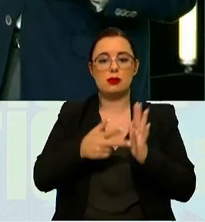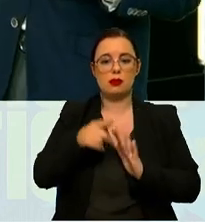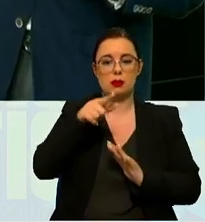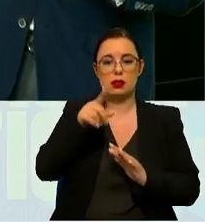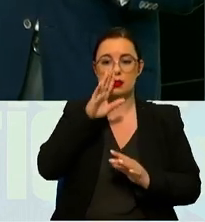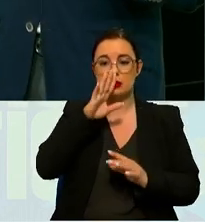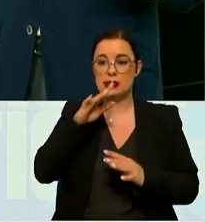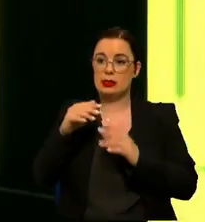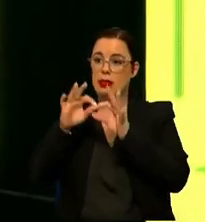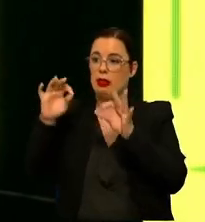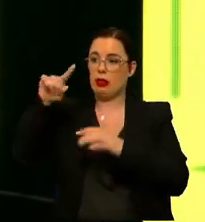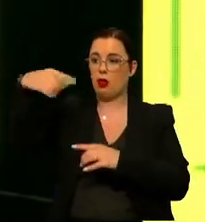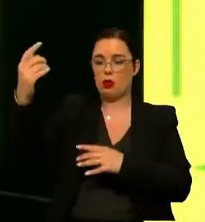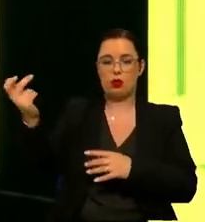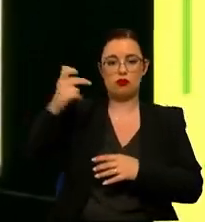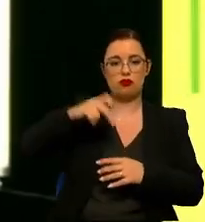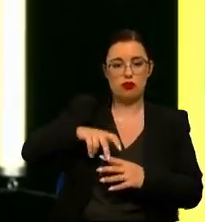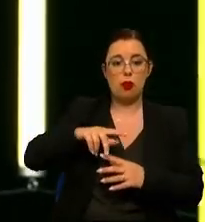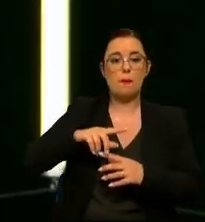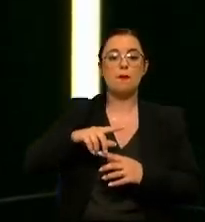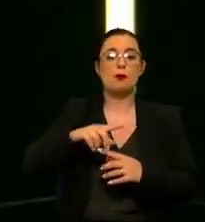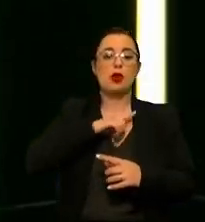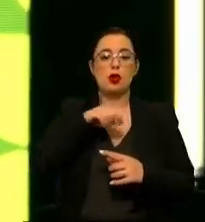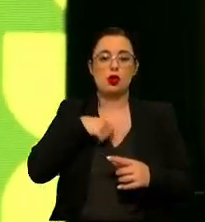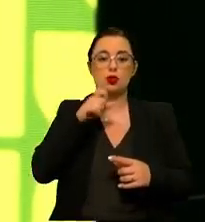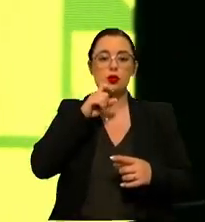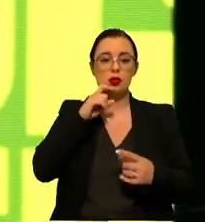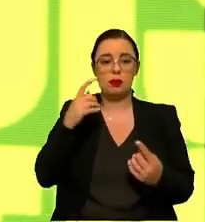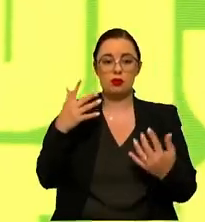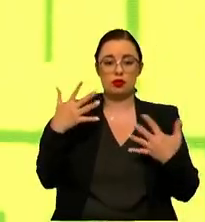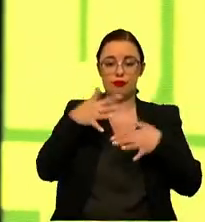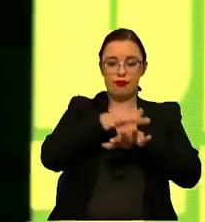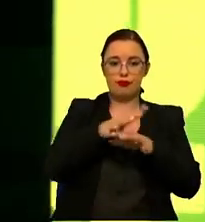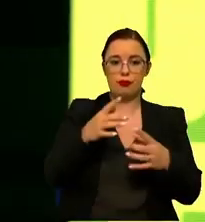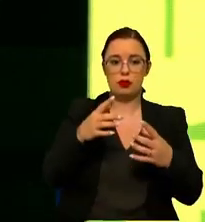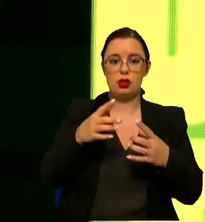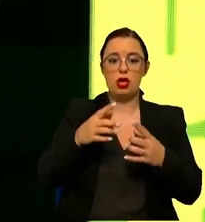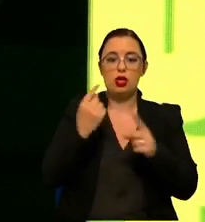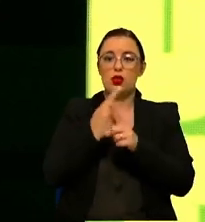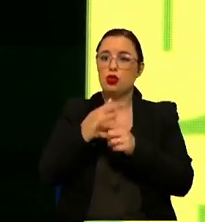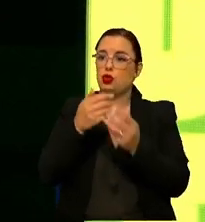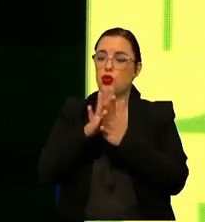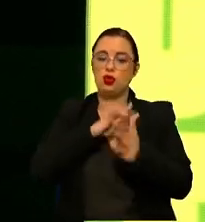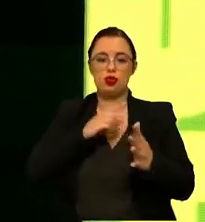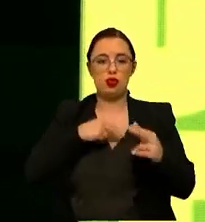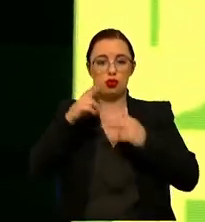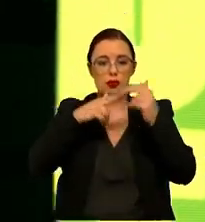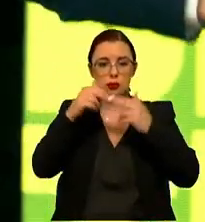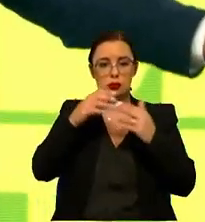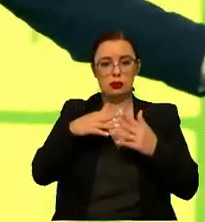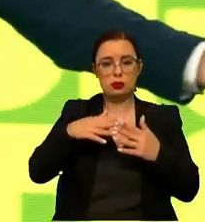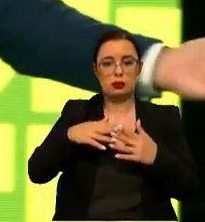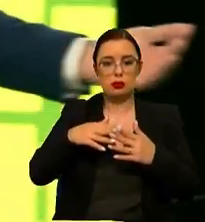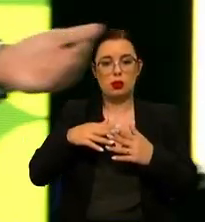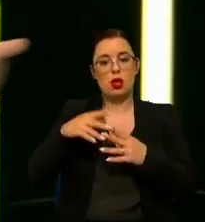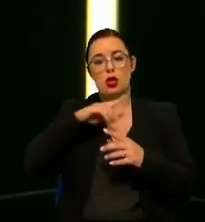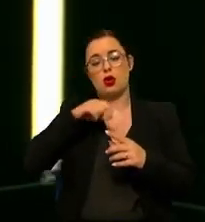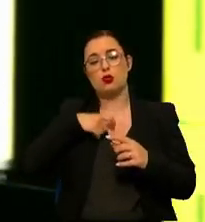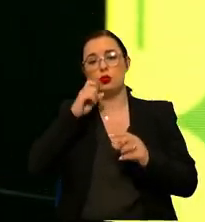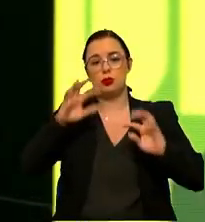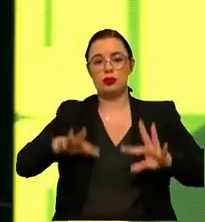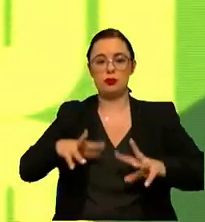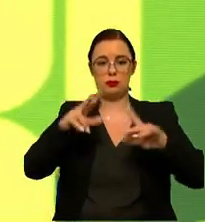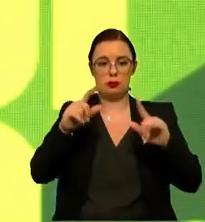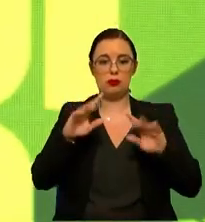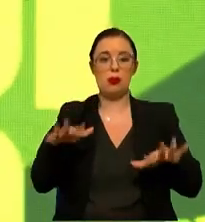down the line. What we know is that we have been infusing this technology in everything that we build for the past decades.